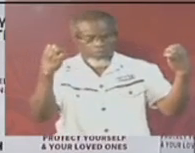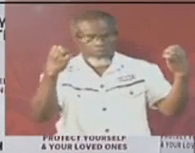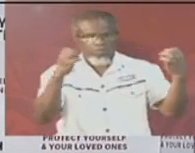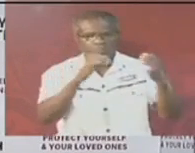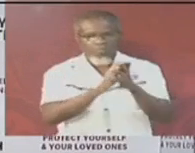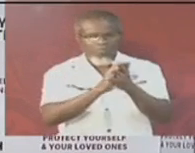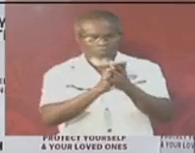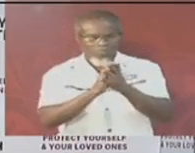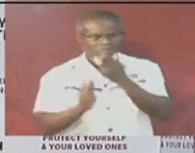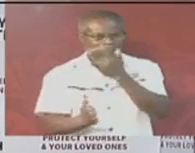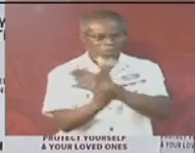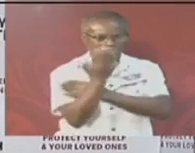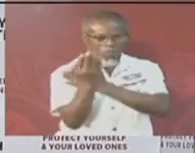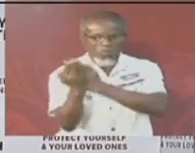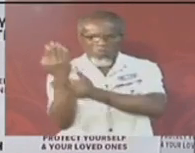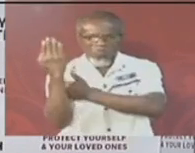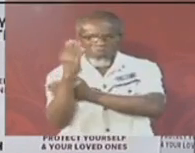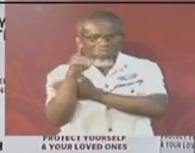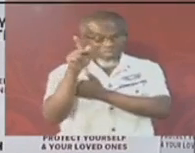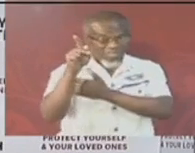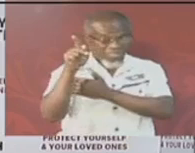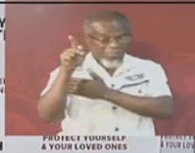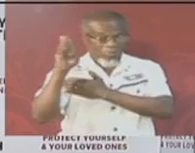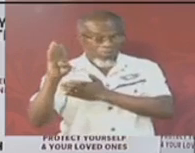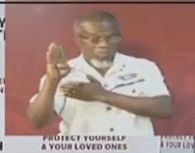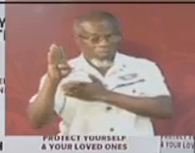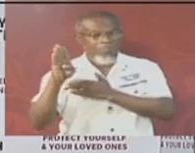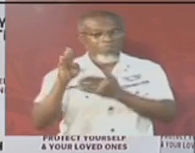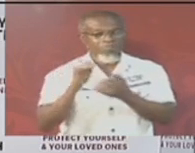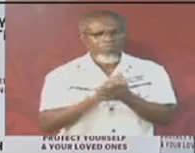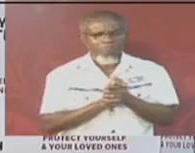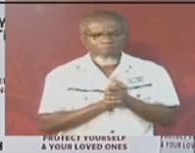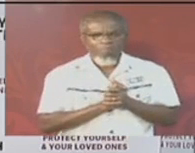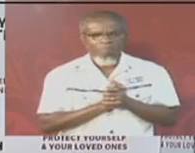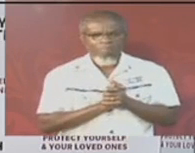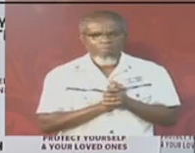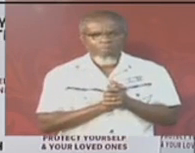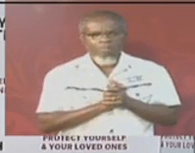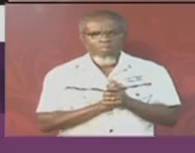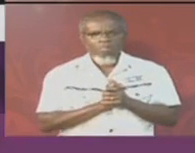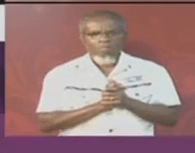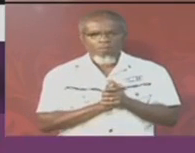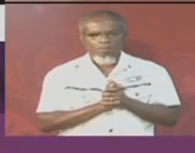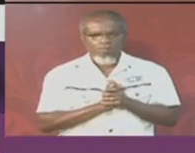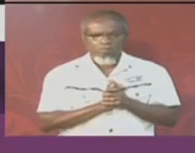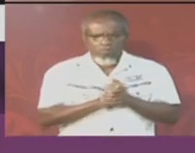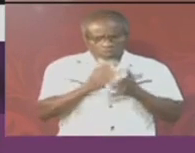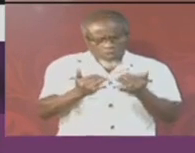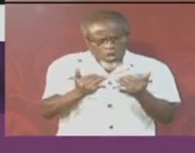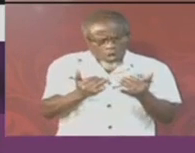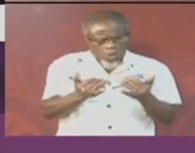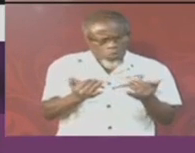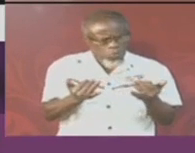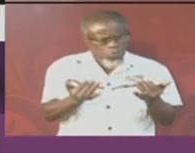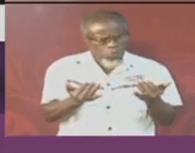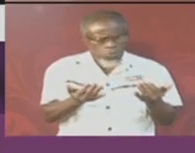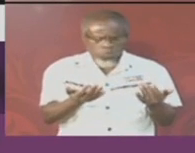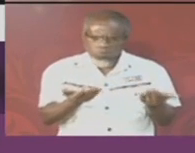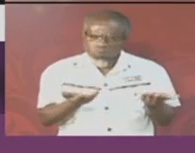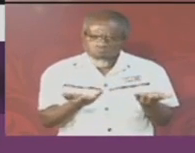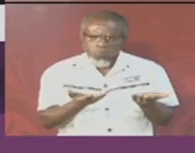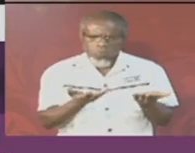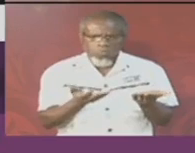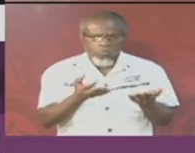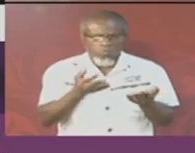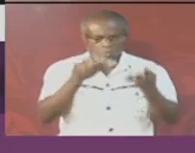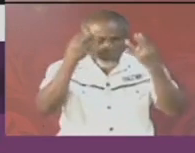Good morning, Kim Bodram from the Express. Minister, given where we are again, can we ask if